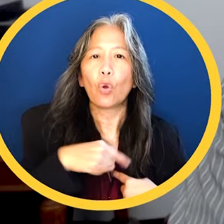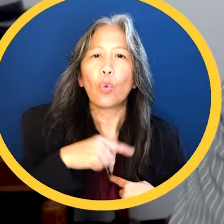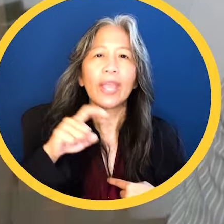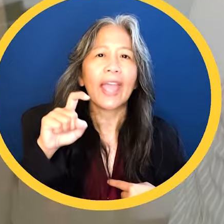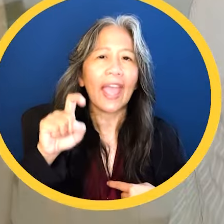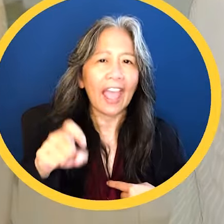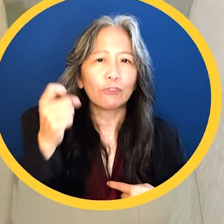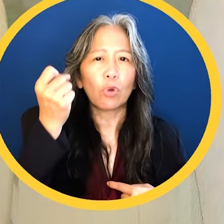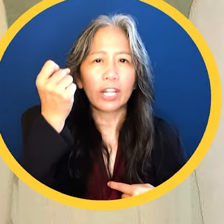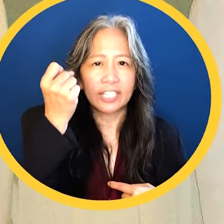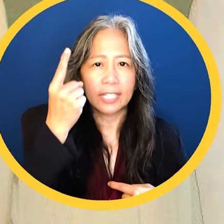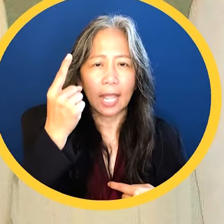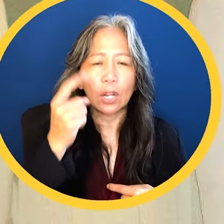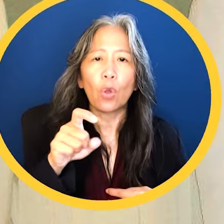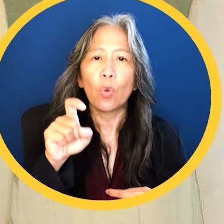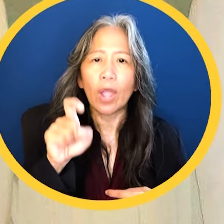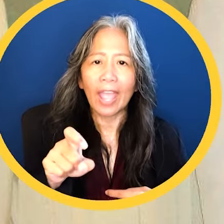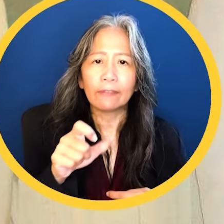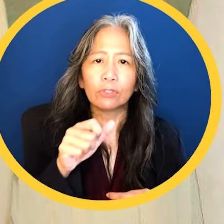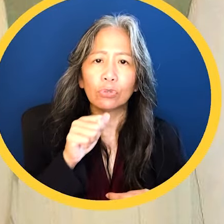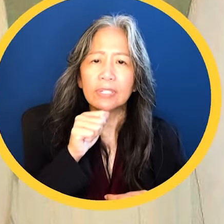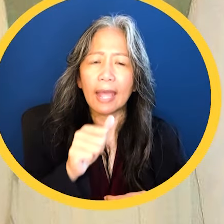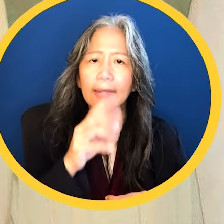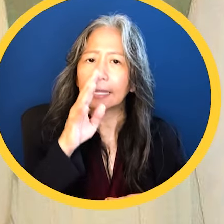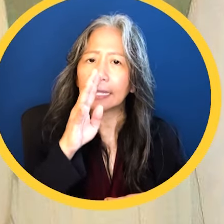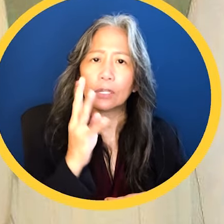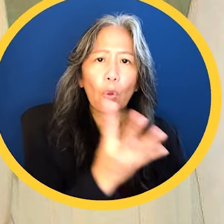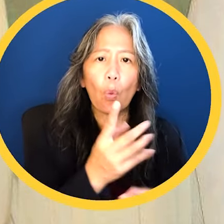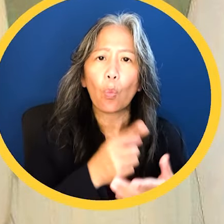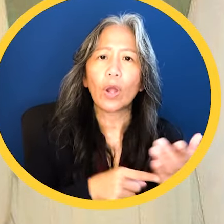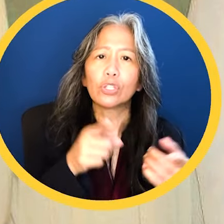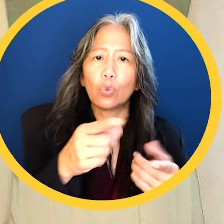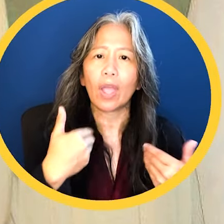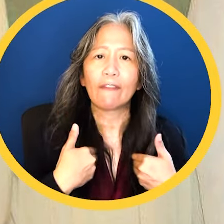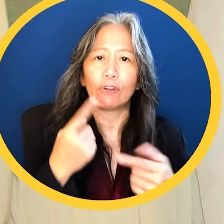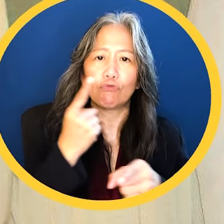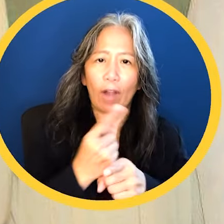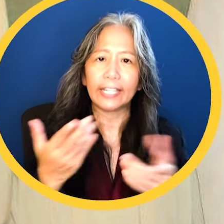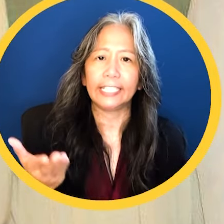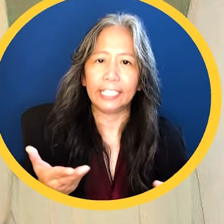to understand, or we have to not take for granted what we have right here.